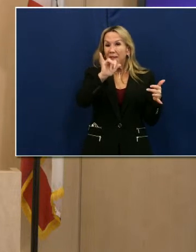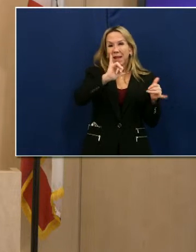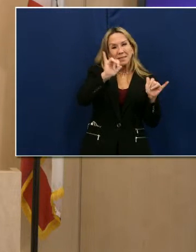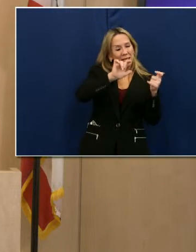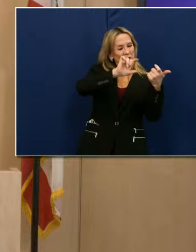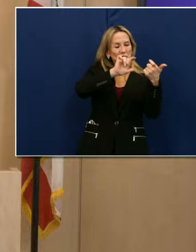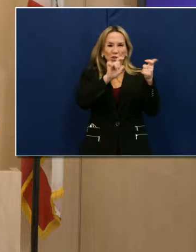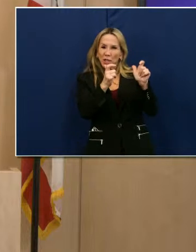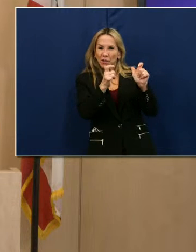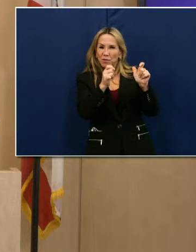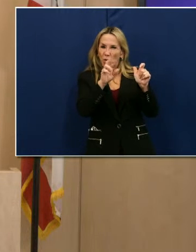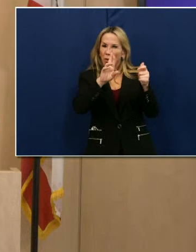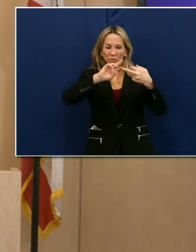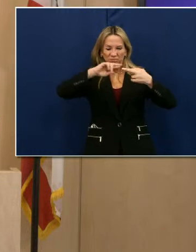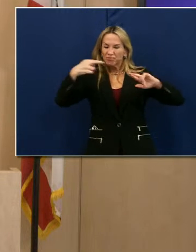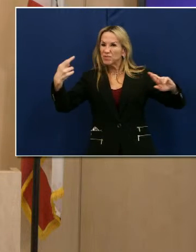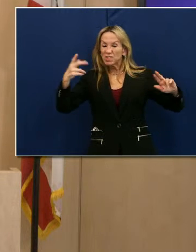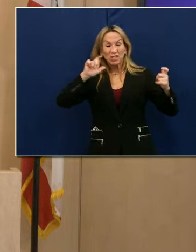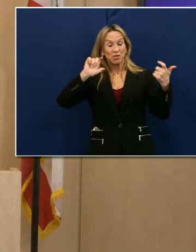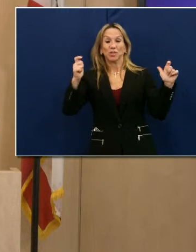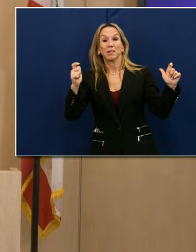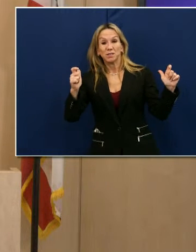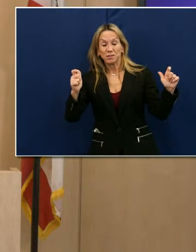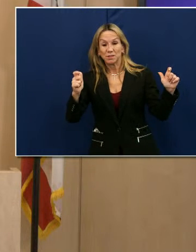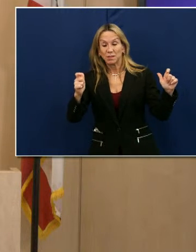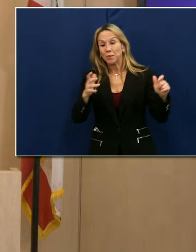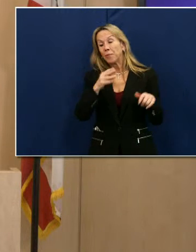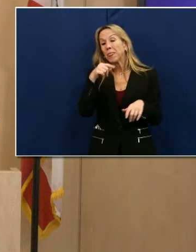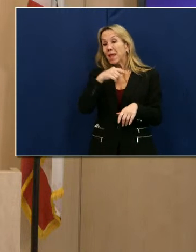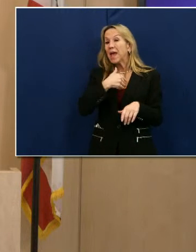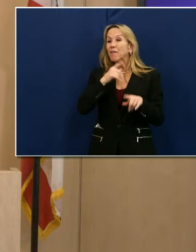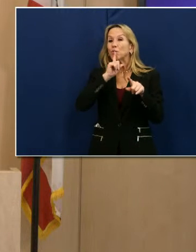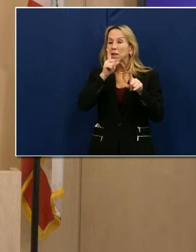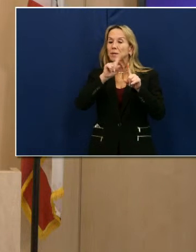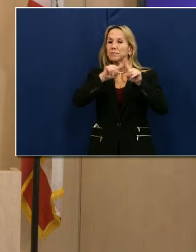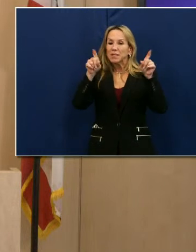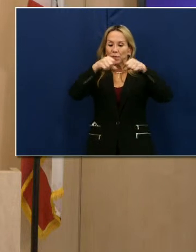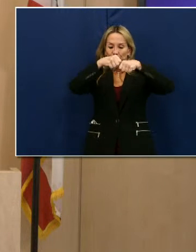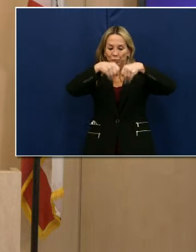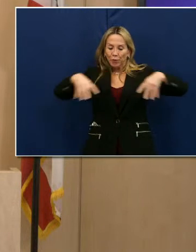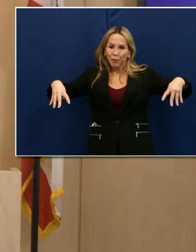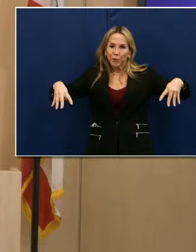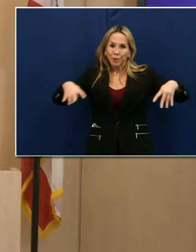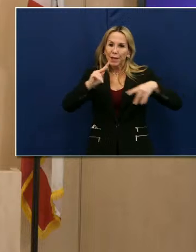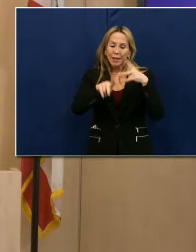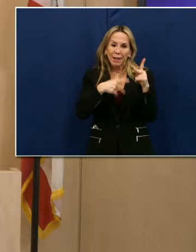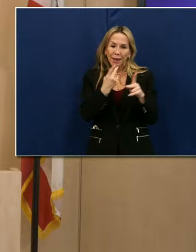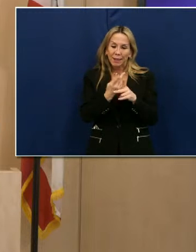drift or a shift. And there are multiple different types of strains even